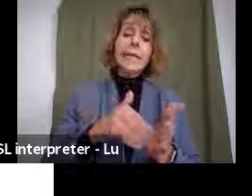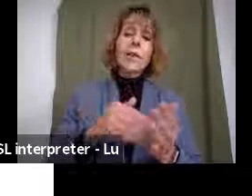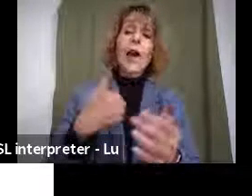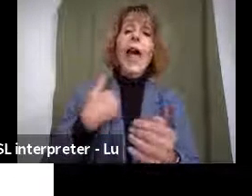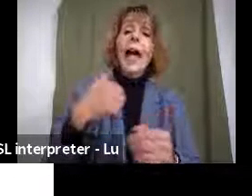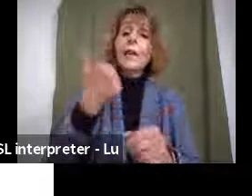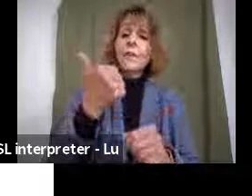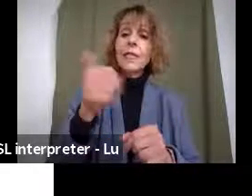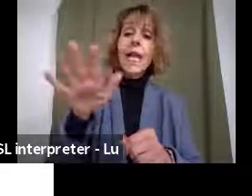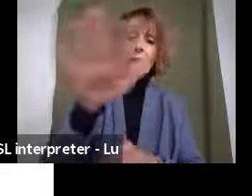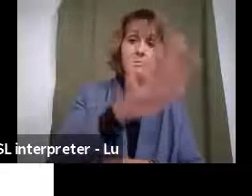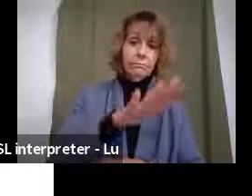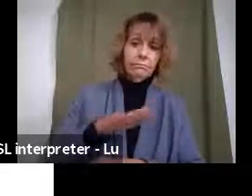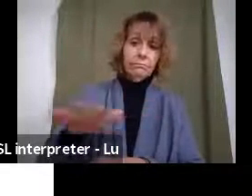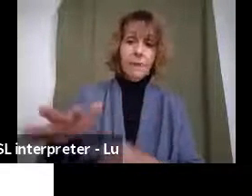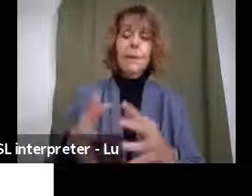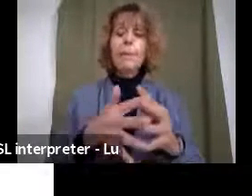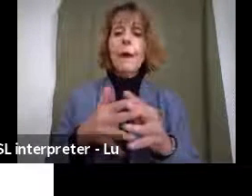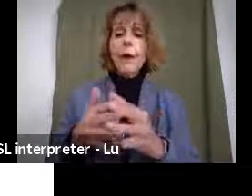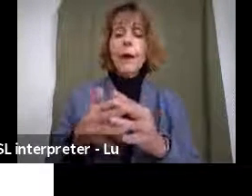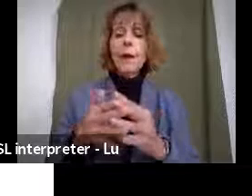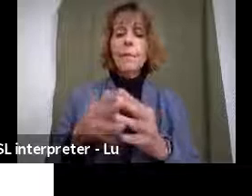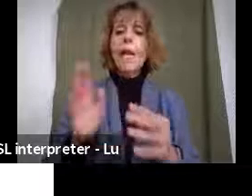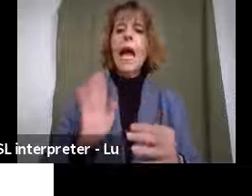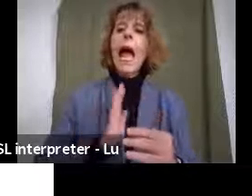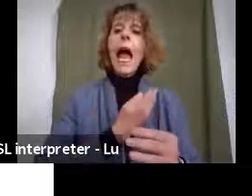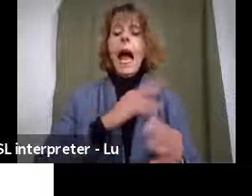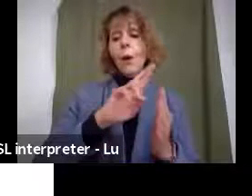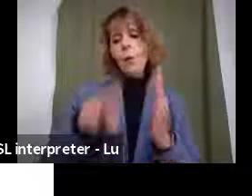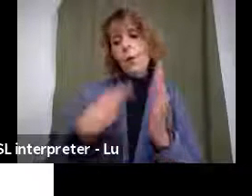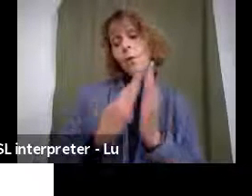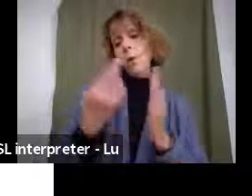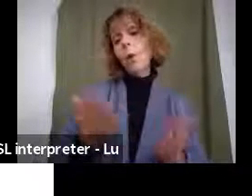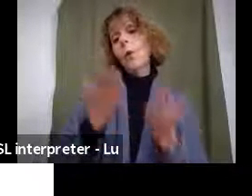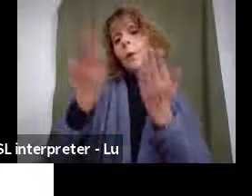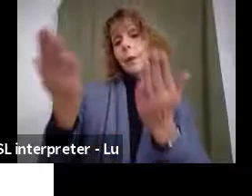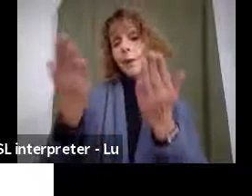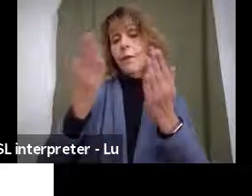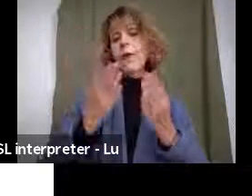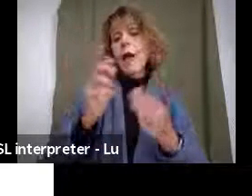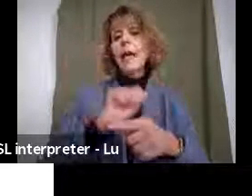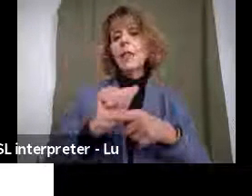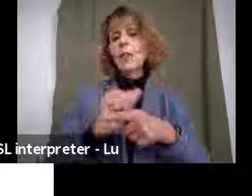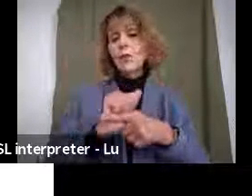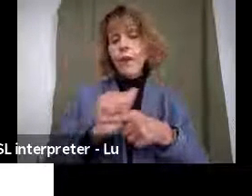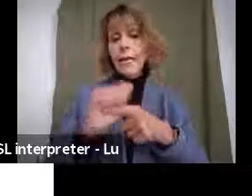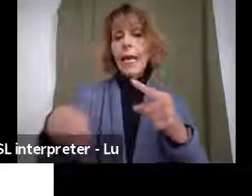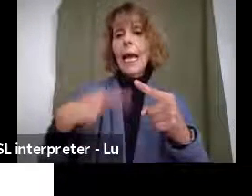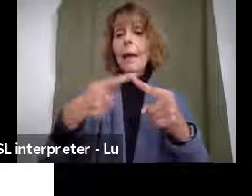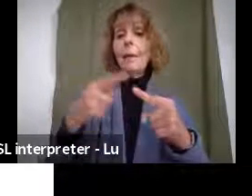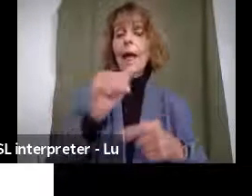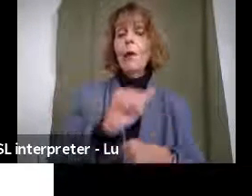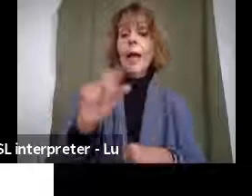the Americans with Disabilities Act. We are here to help and support compliance with